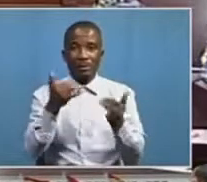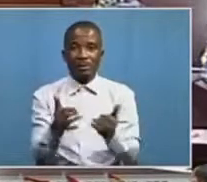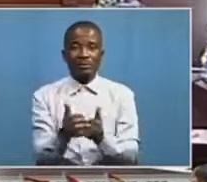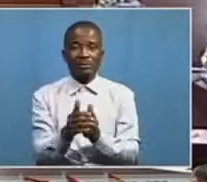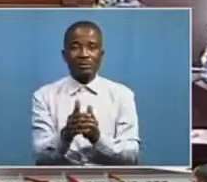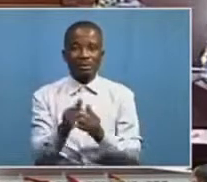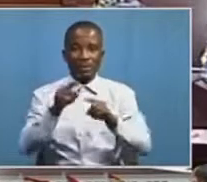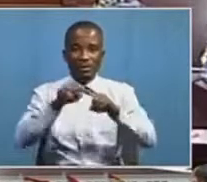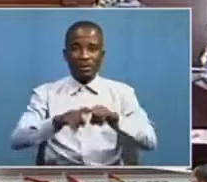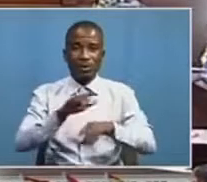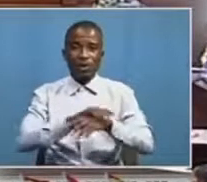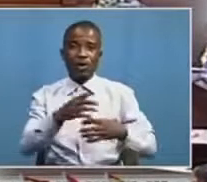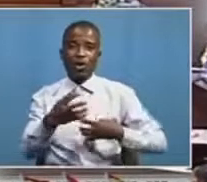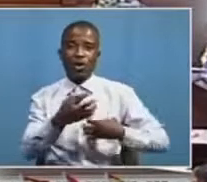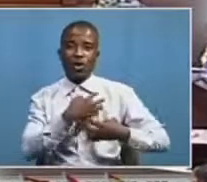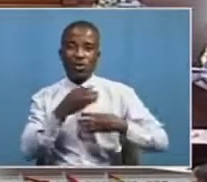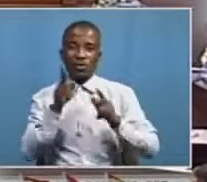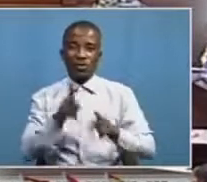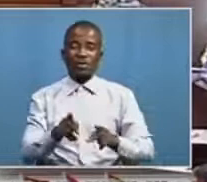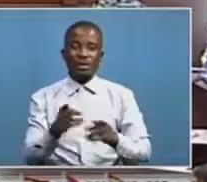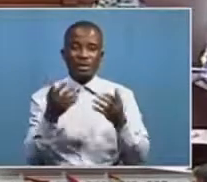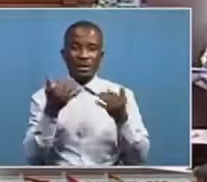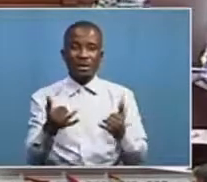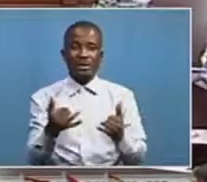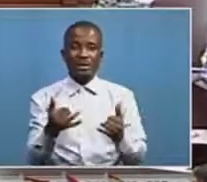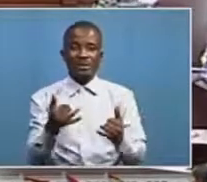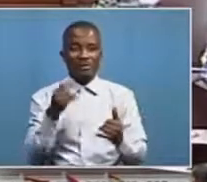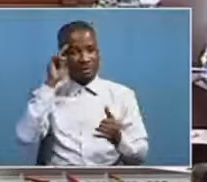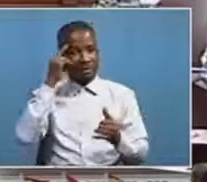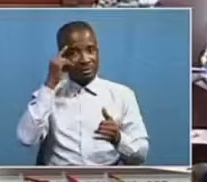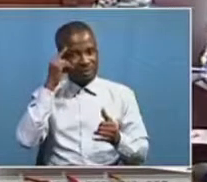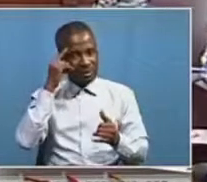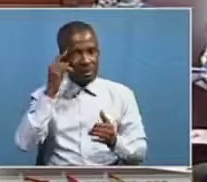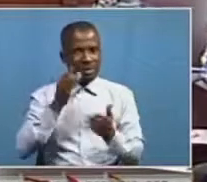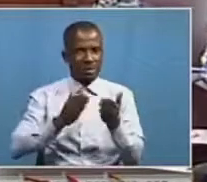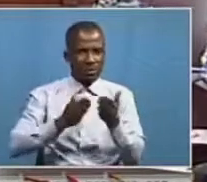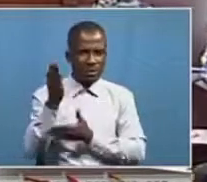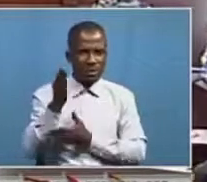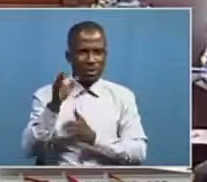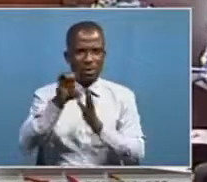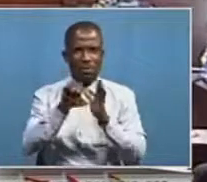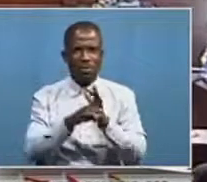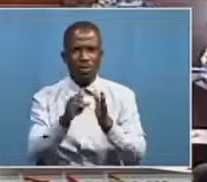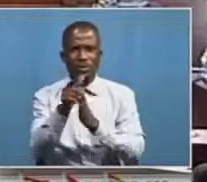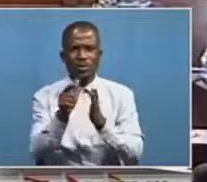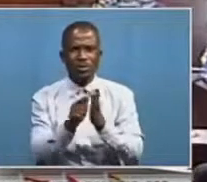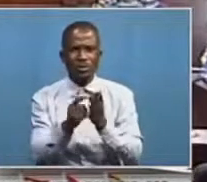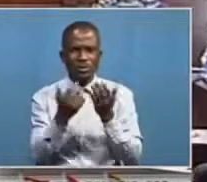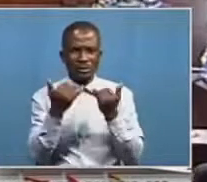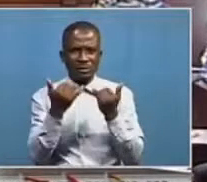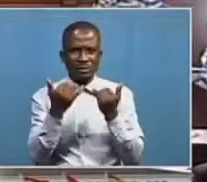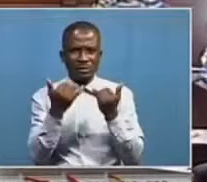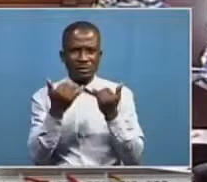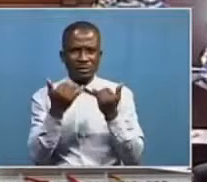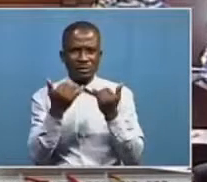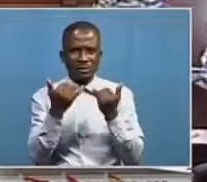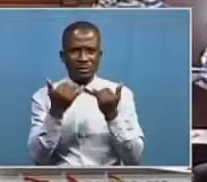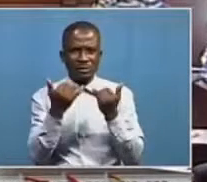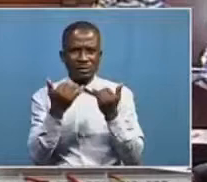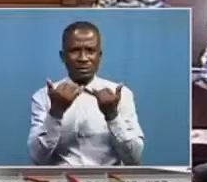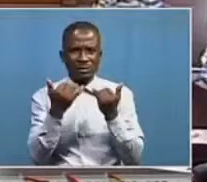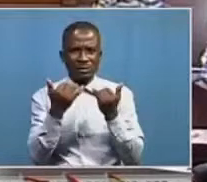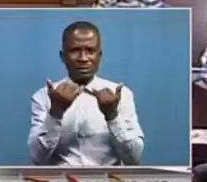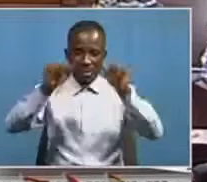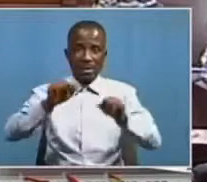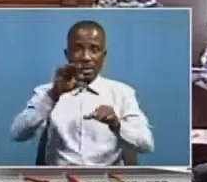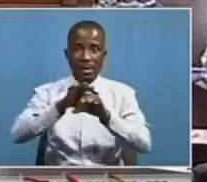petitioner. Besides, there is a constitutional presumption of validity of the constitutional instrument in which a person is named as President of